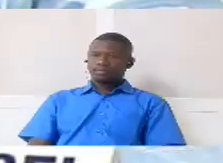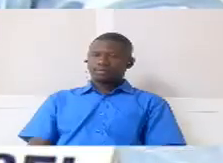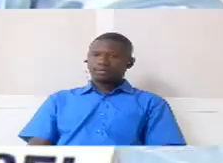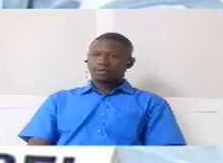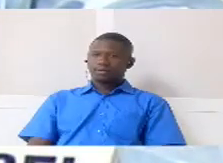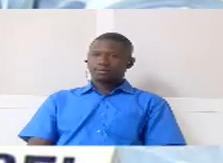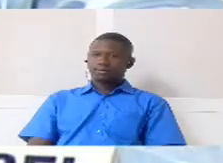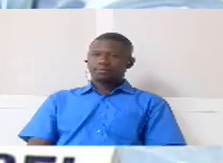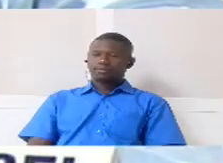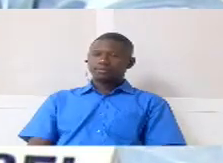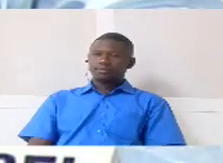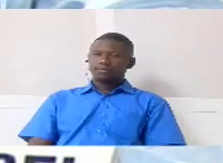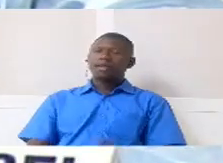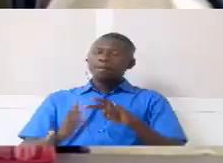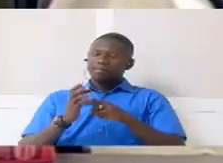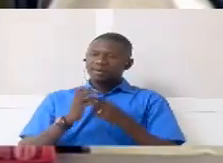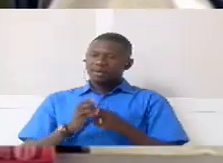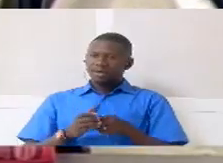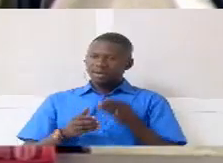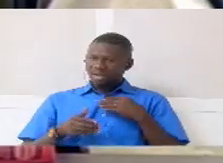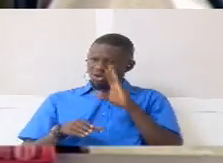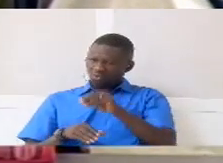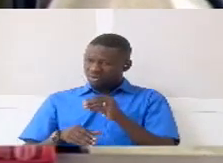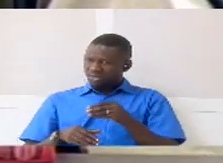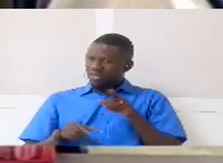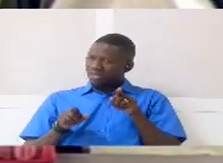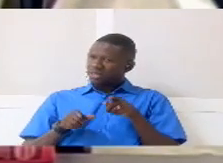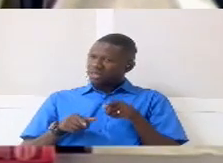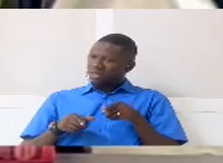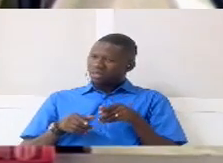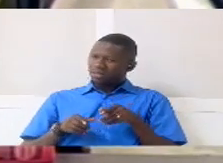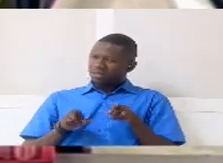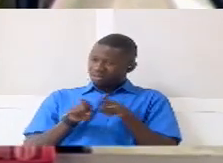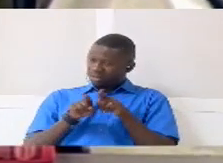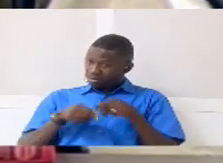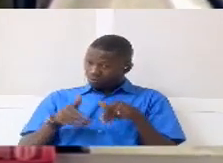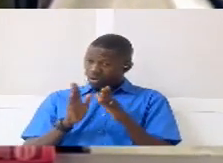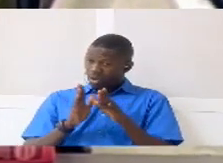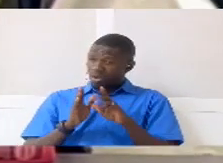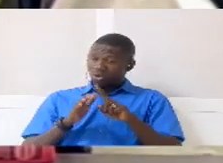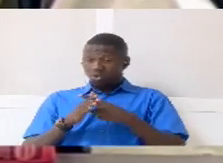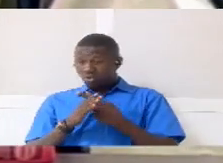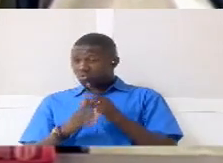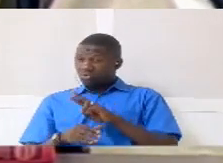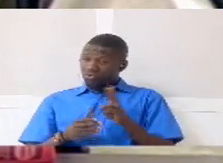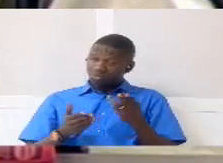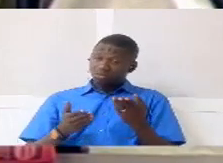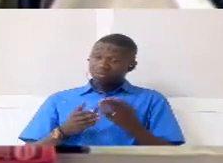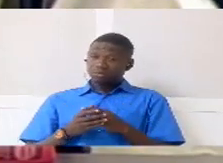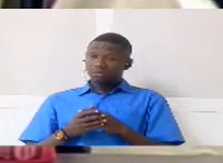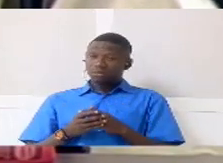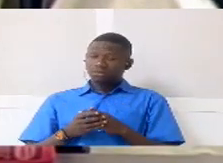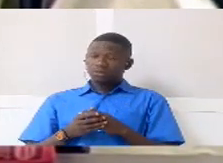ko ya ka nyale mabang fo du imaka nyama ah no imaka nyama nde ngaje nyami they did not adhere to the